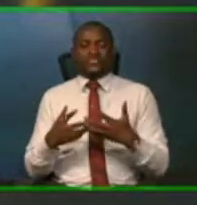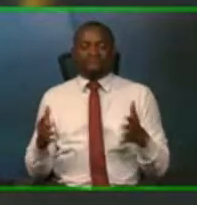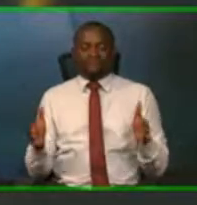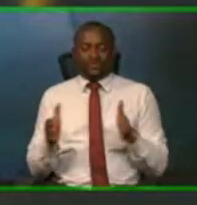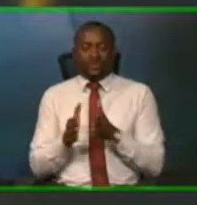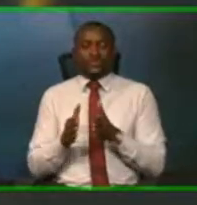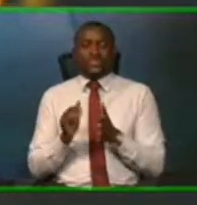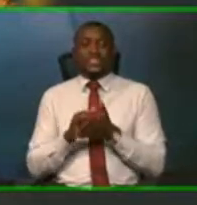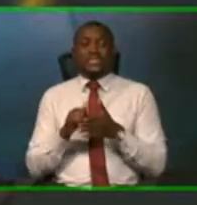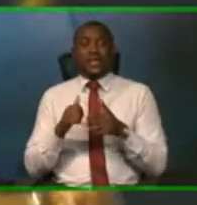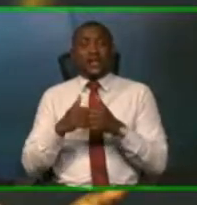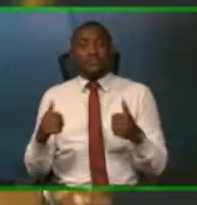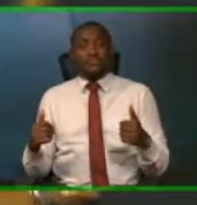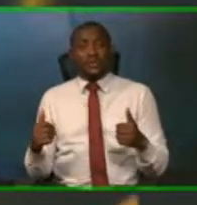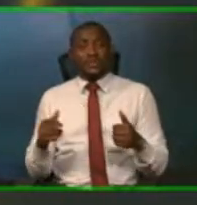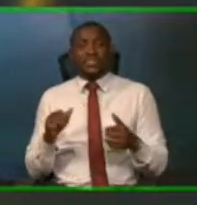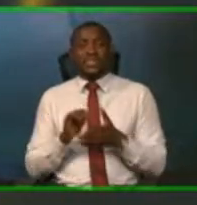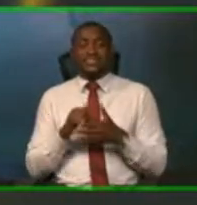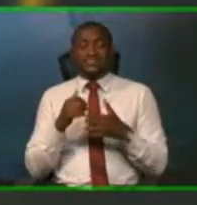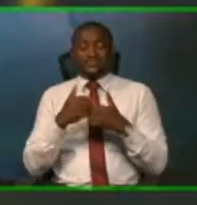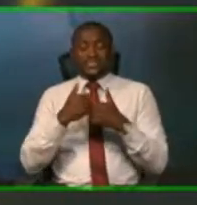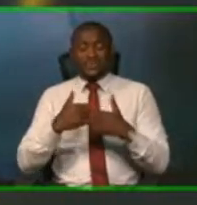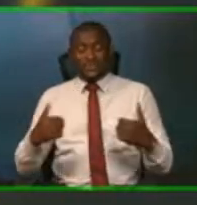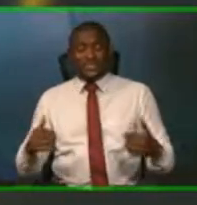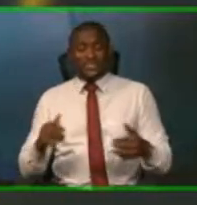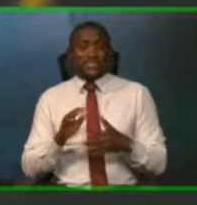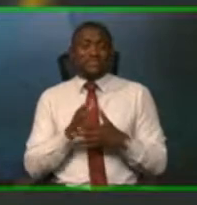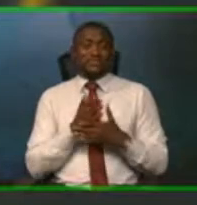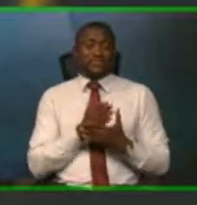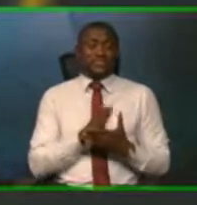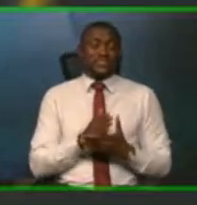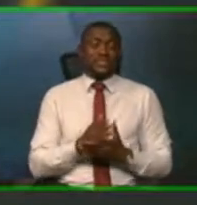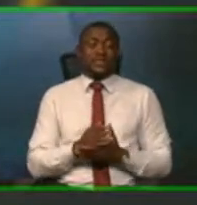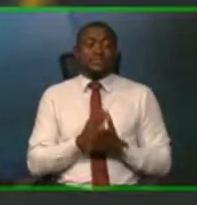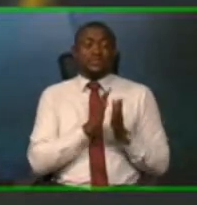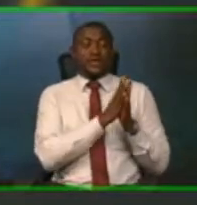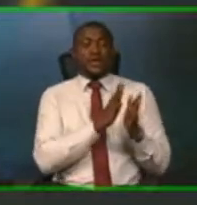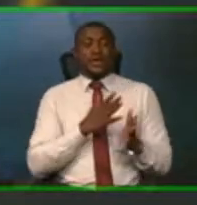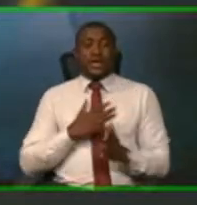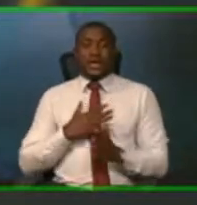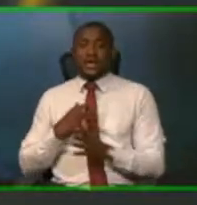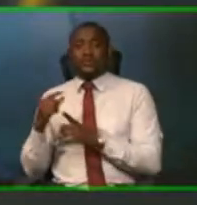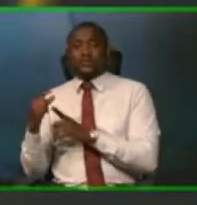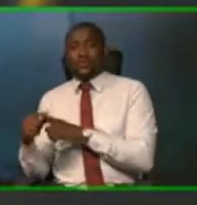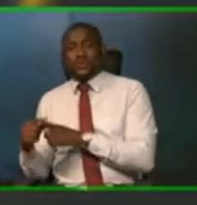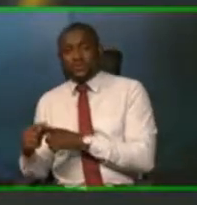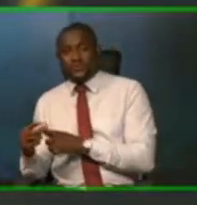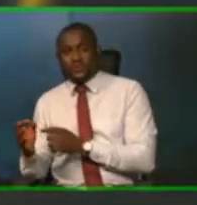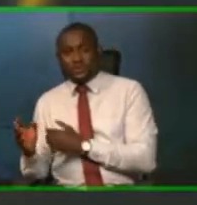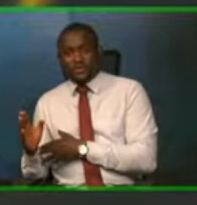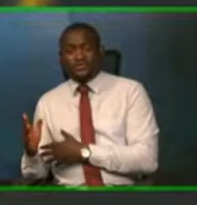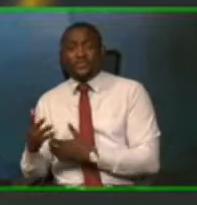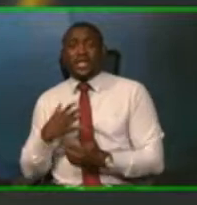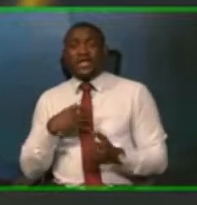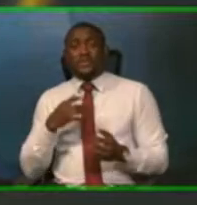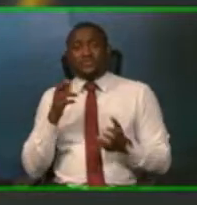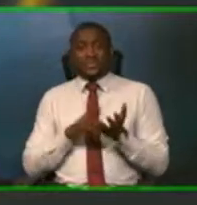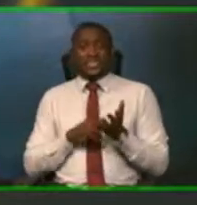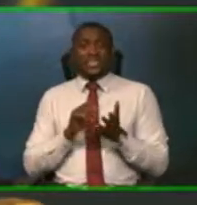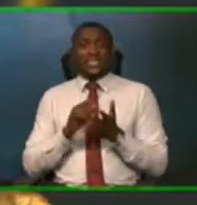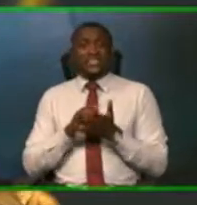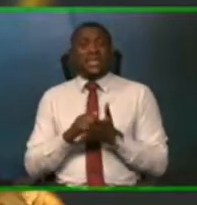created between the ministry of prayer and the ministry of the word. I repeat that for many people,